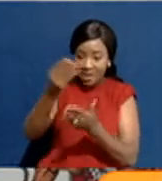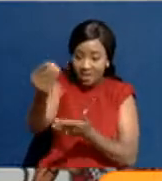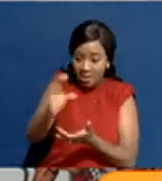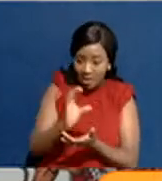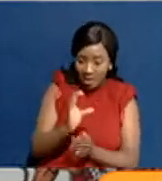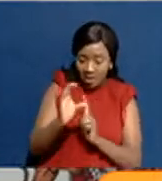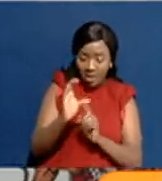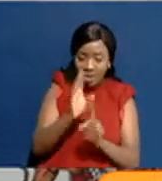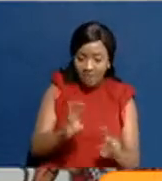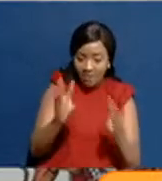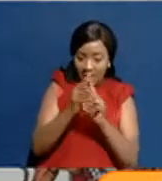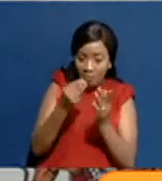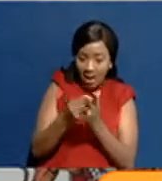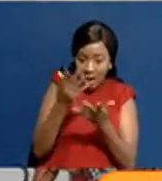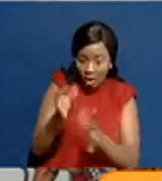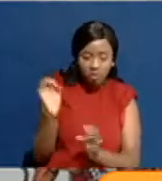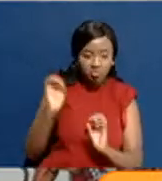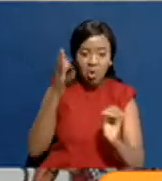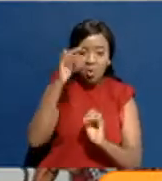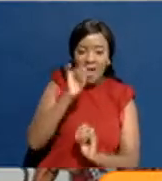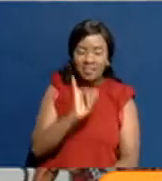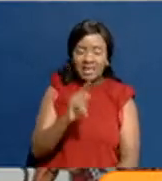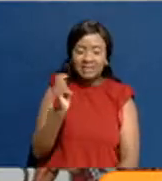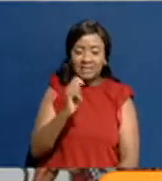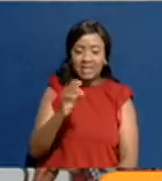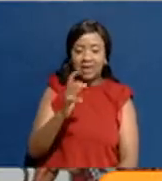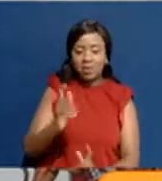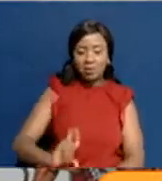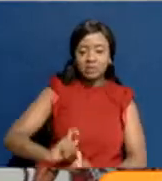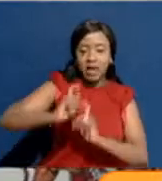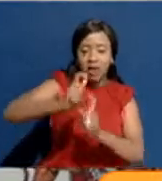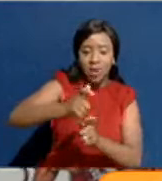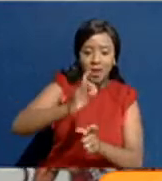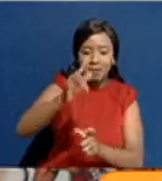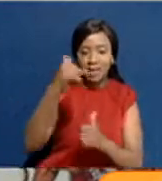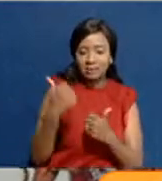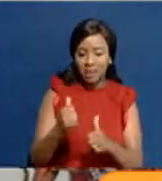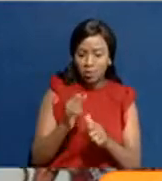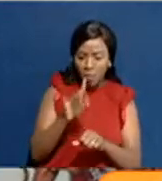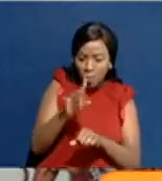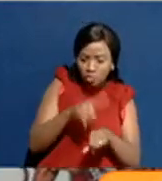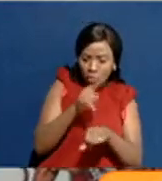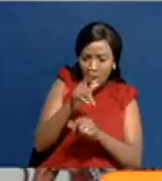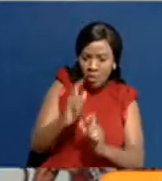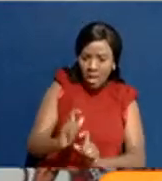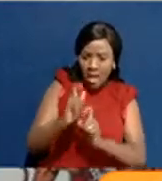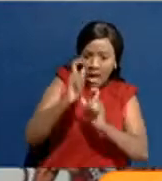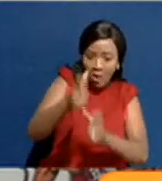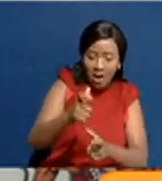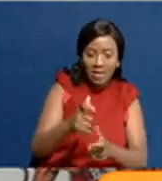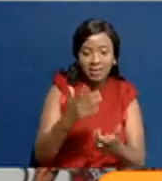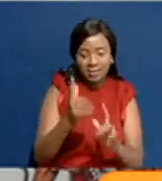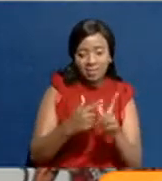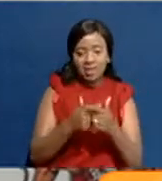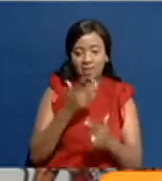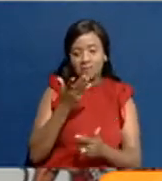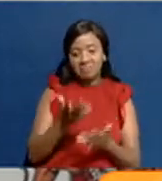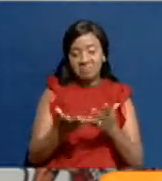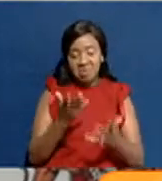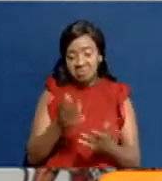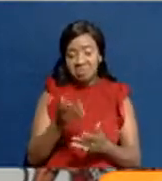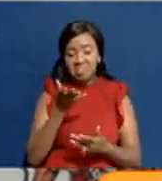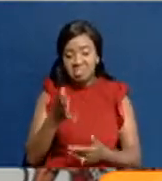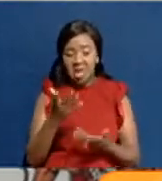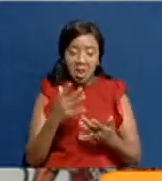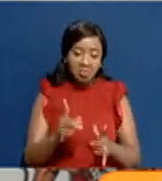lost, not yet, because the tender was now going to be awarded. So maybe at the point of award is when we can speak about a loss of funds.